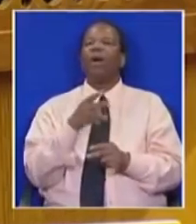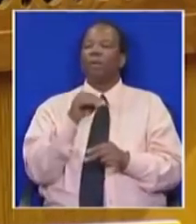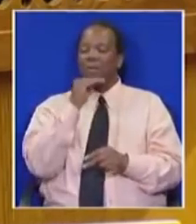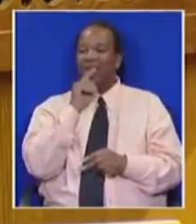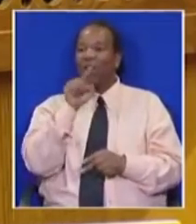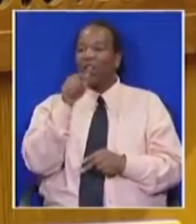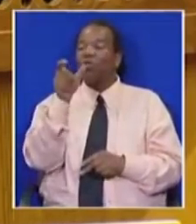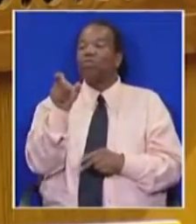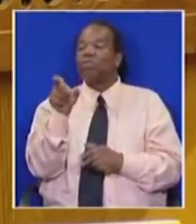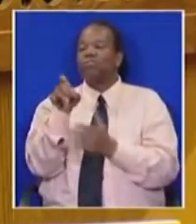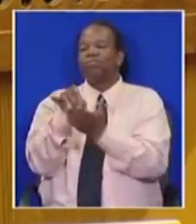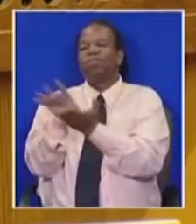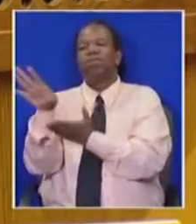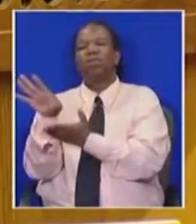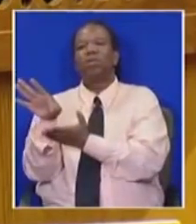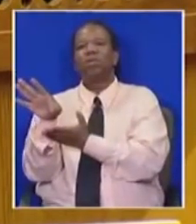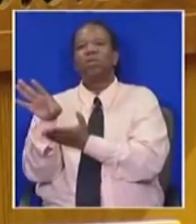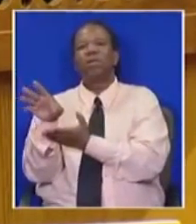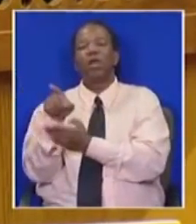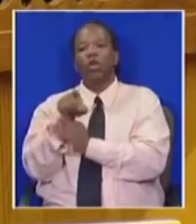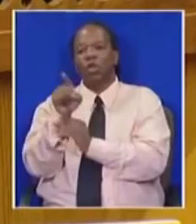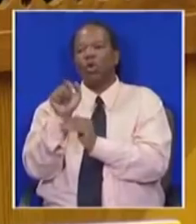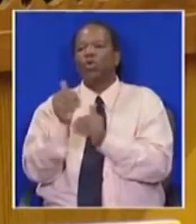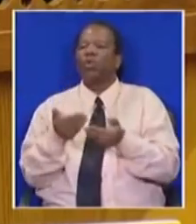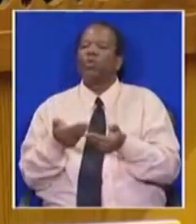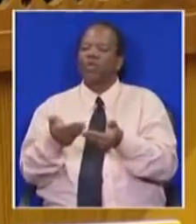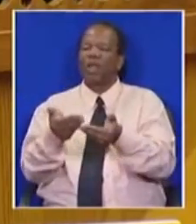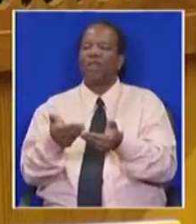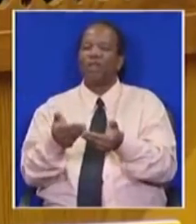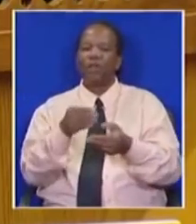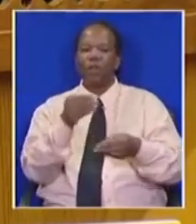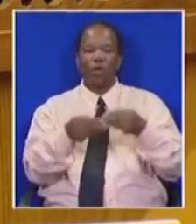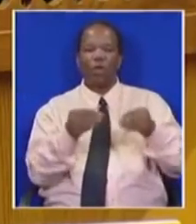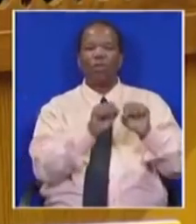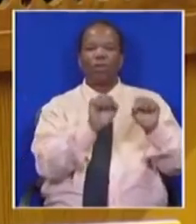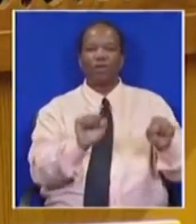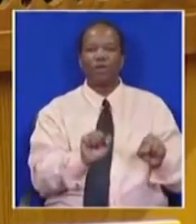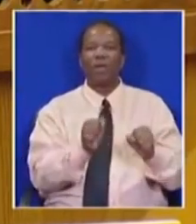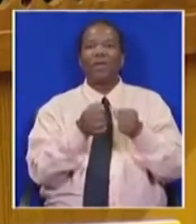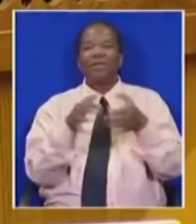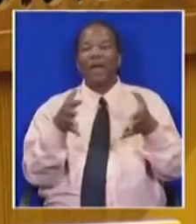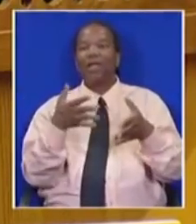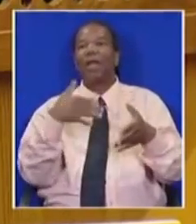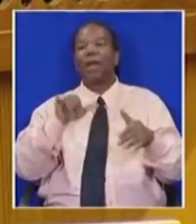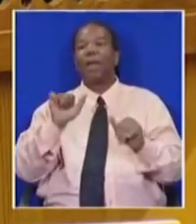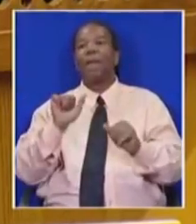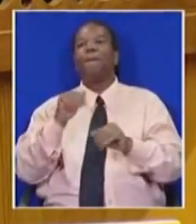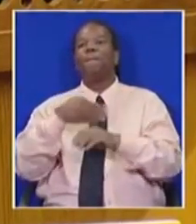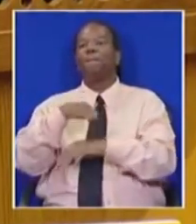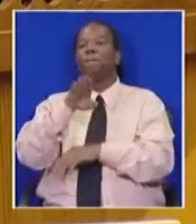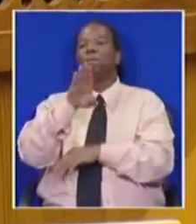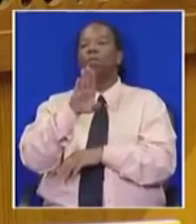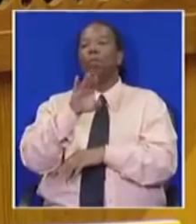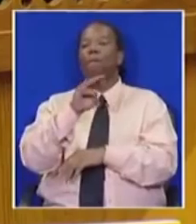cadres deployed who serve the interest of this corrupt system, and I would begin with the current public protector, Busisiwe